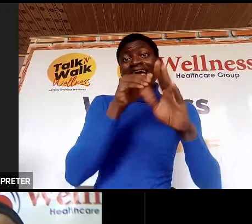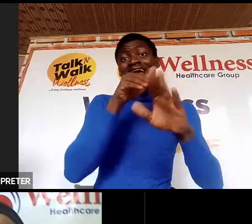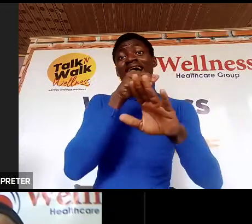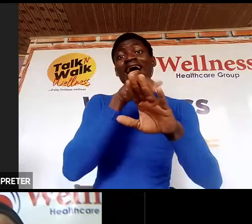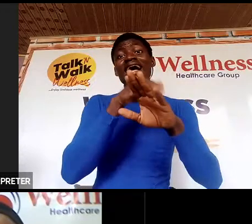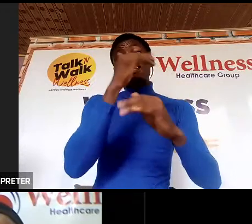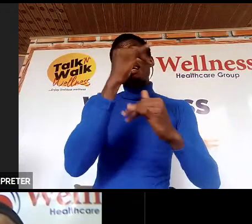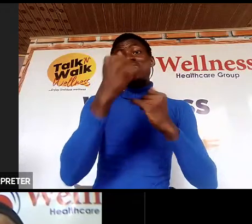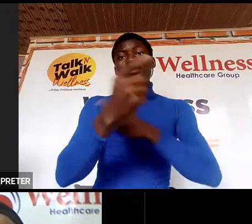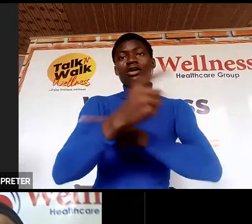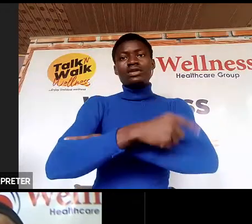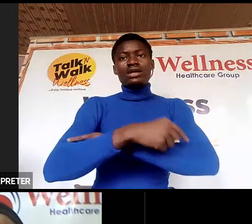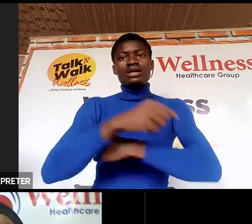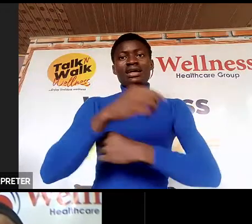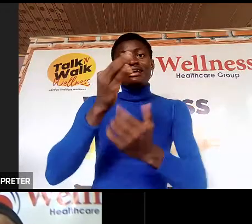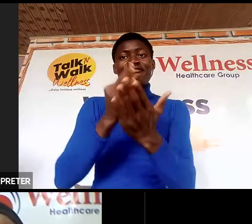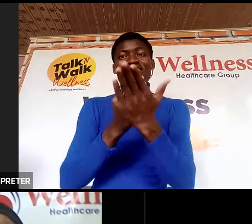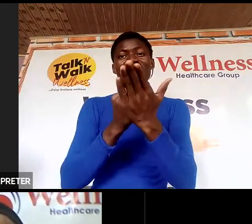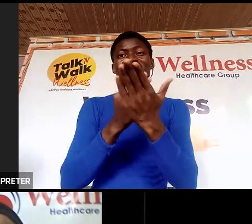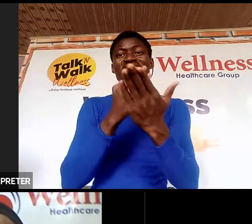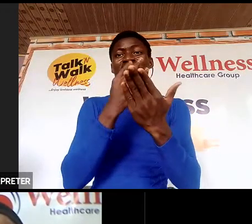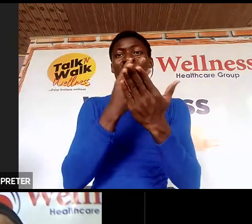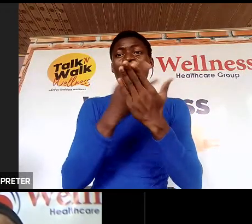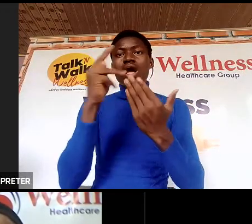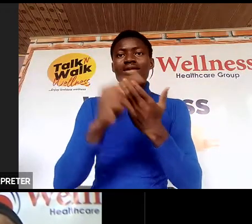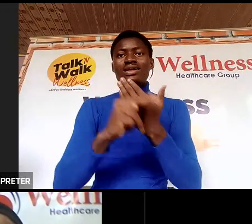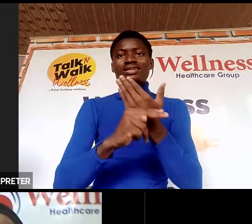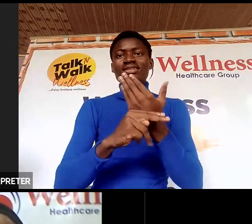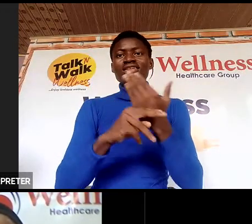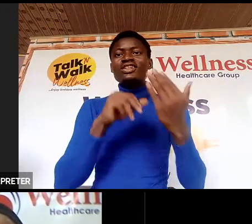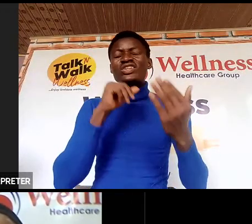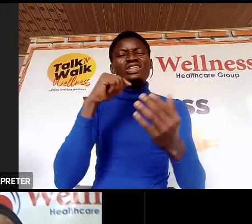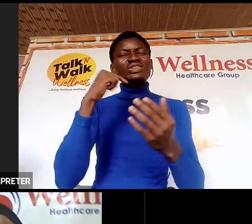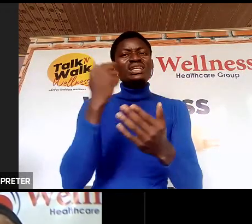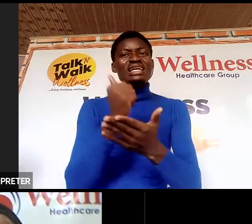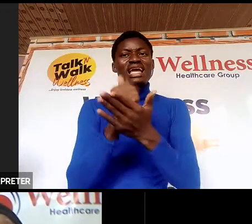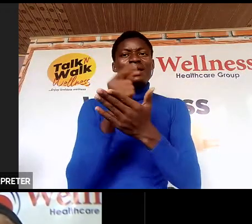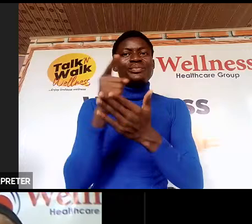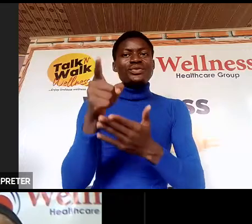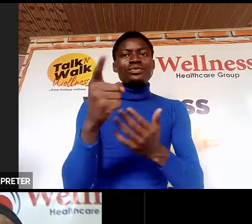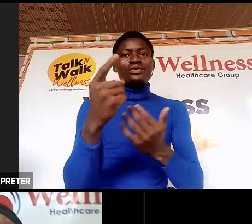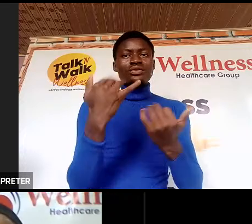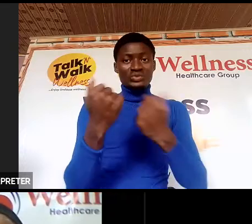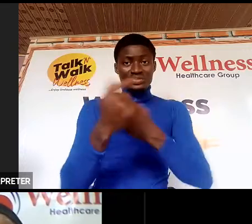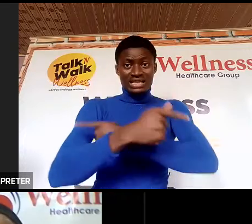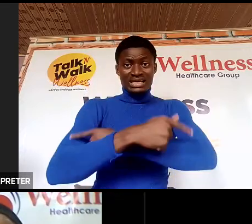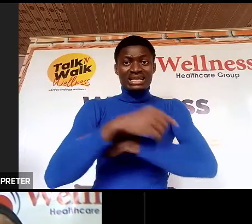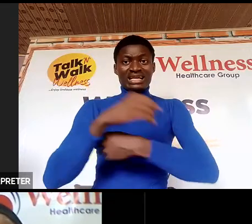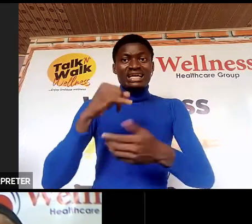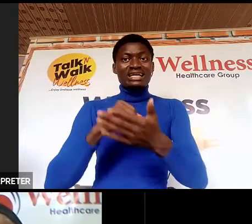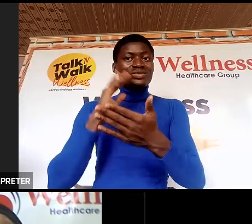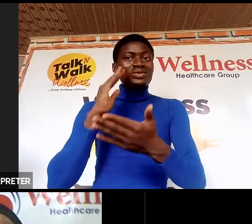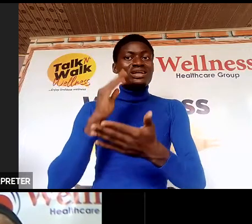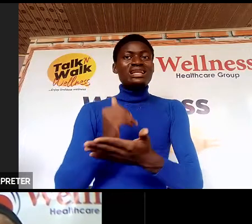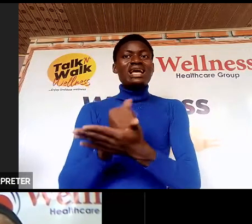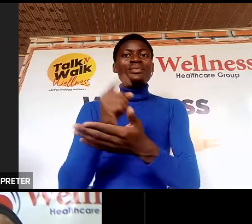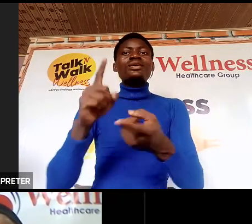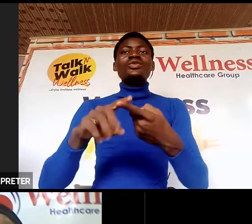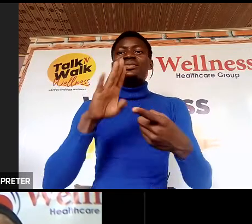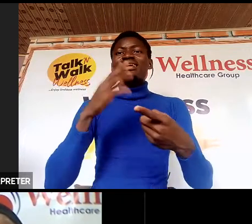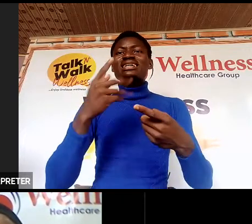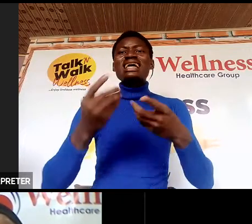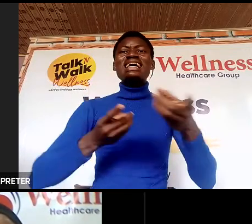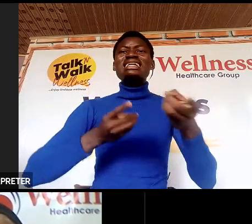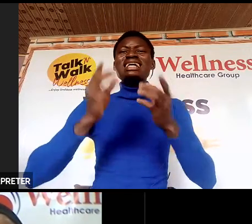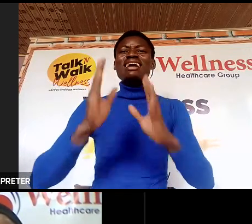of your finances, it also helps you to be even on the driver's seat of your wellness as a person. That saying that health is